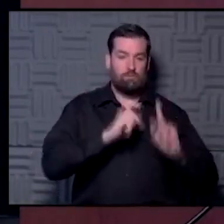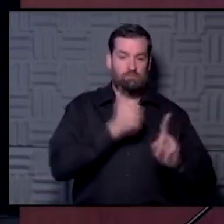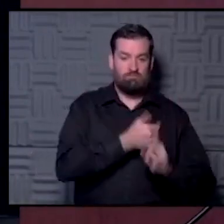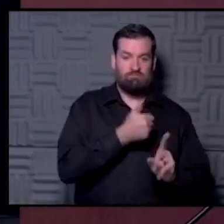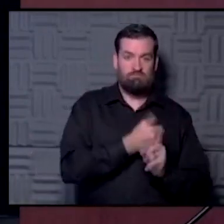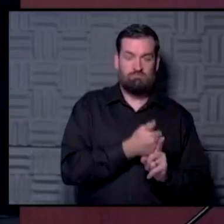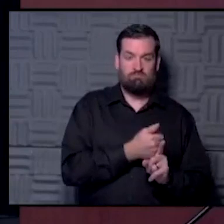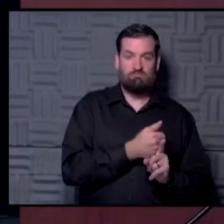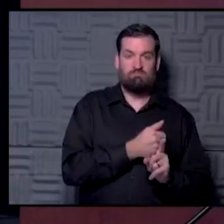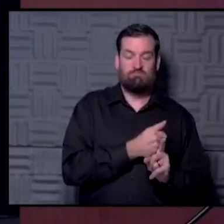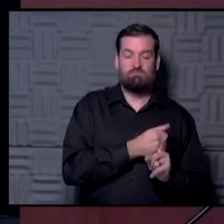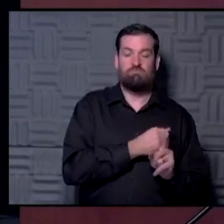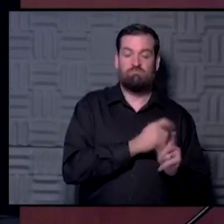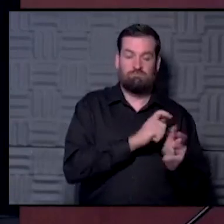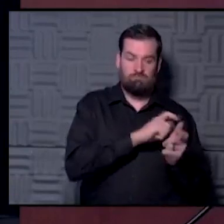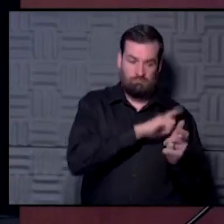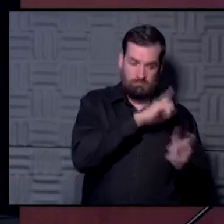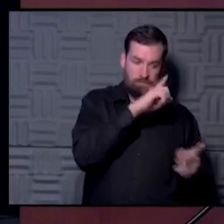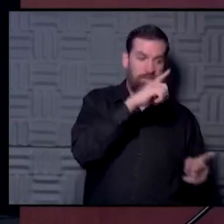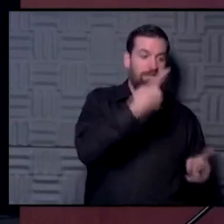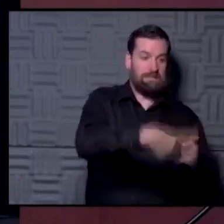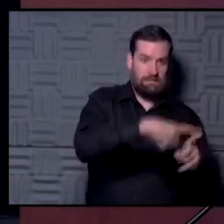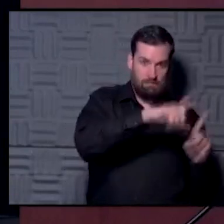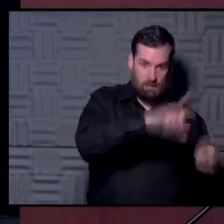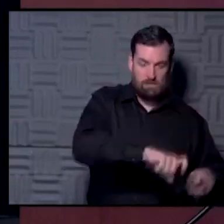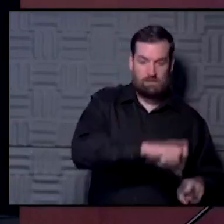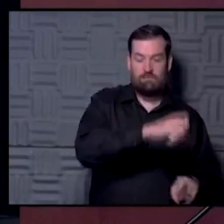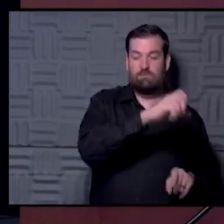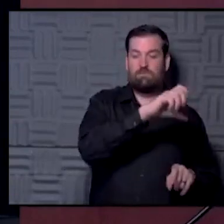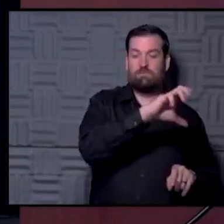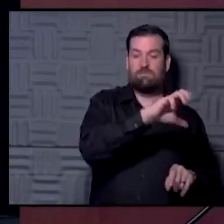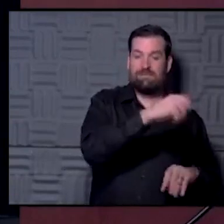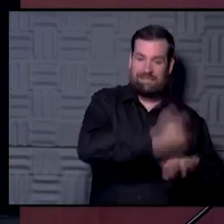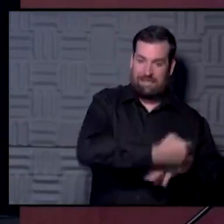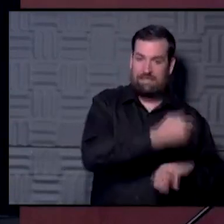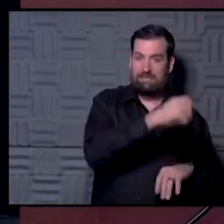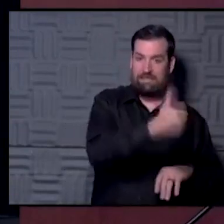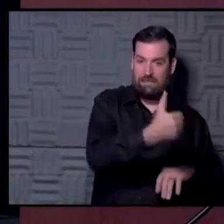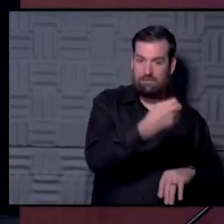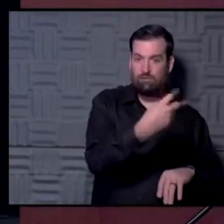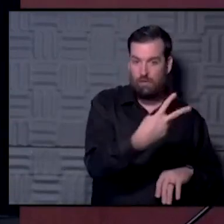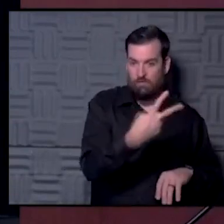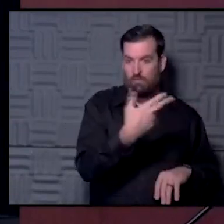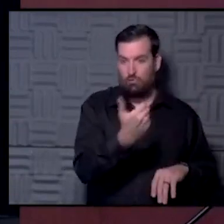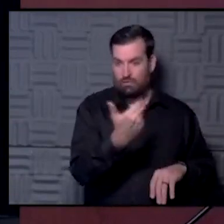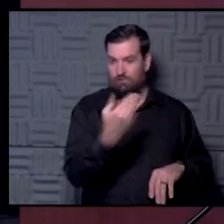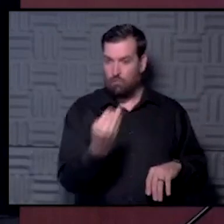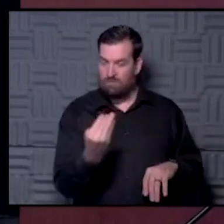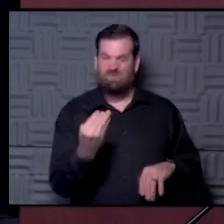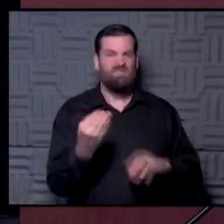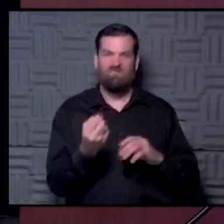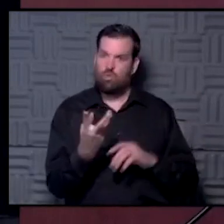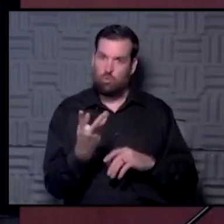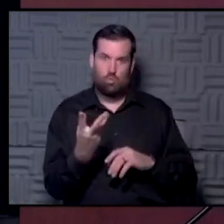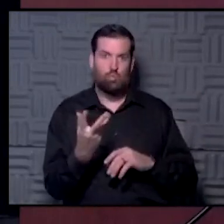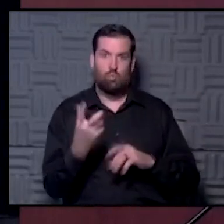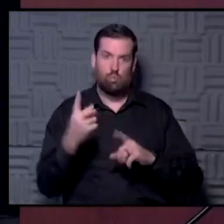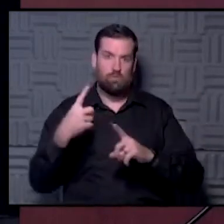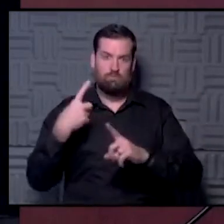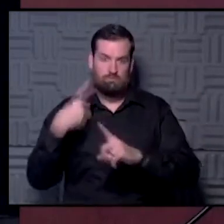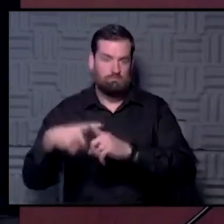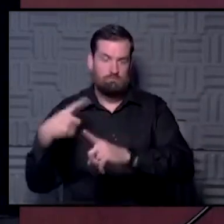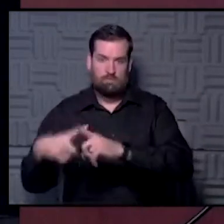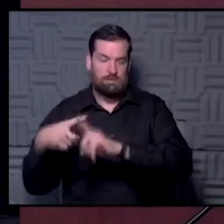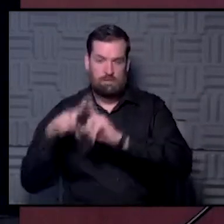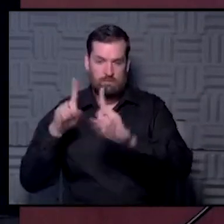patients have converted, started to test positive at day 11, 12, 13, or 14. Not too many after that, very few actually. Yeah. So we